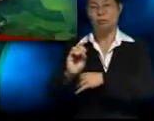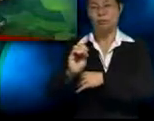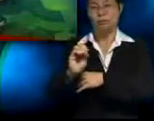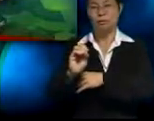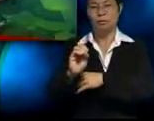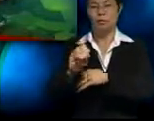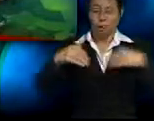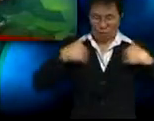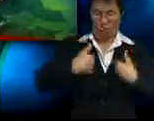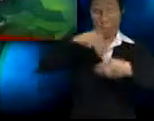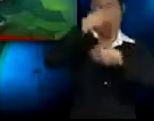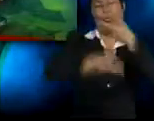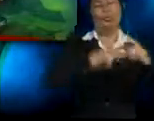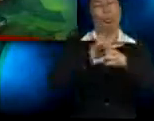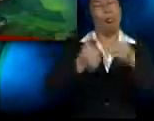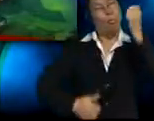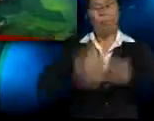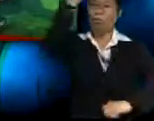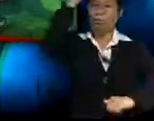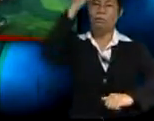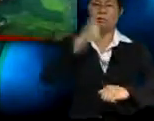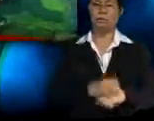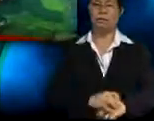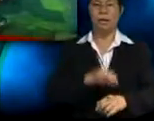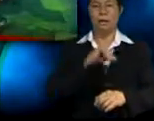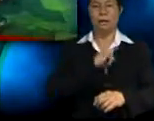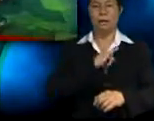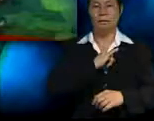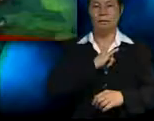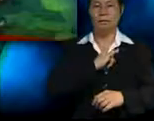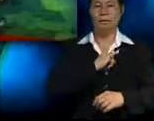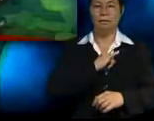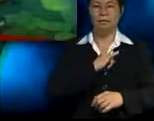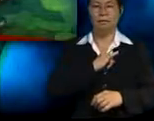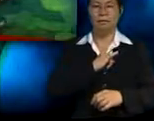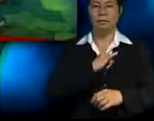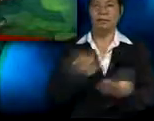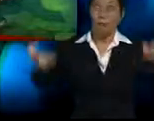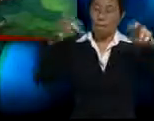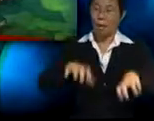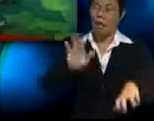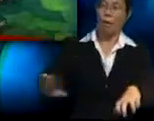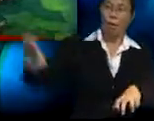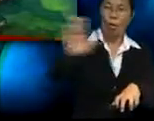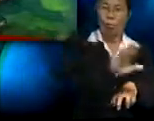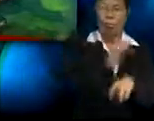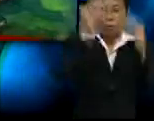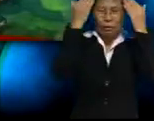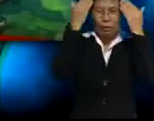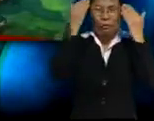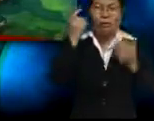all the animals in the world. I bet most of you rarely